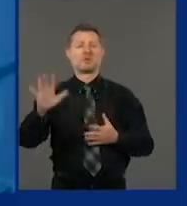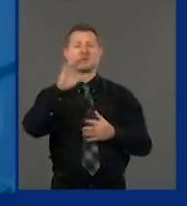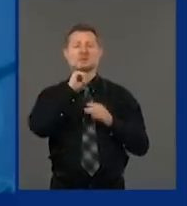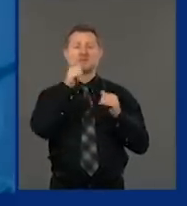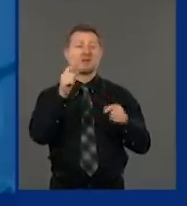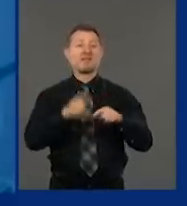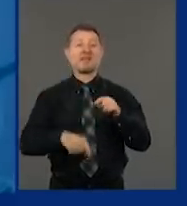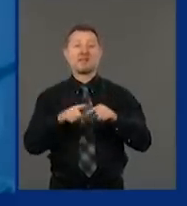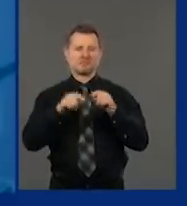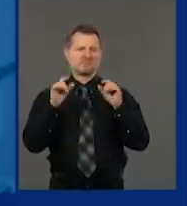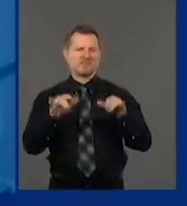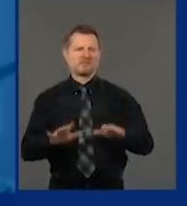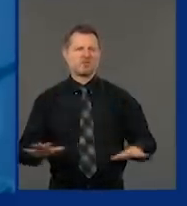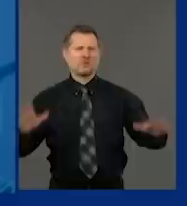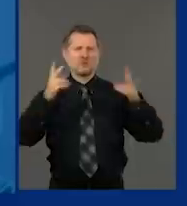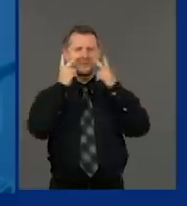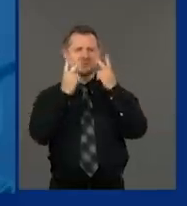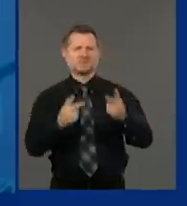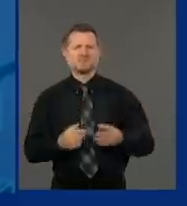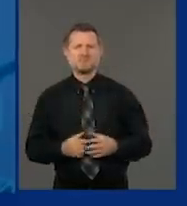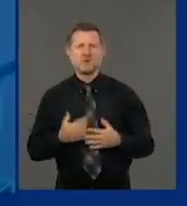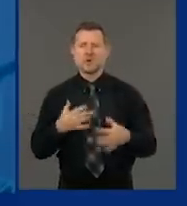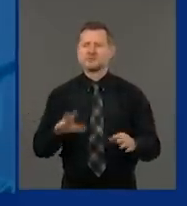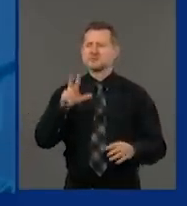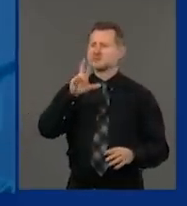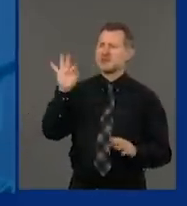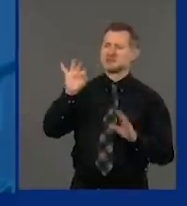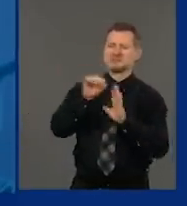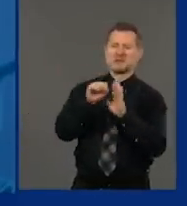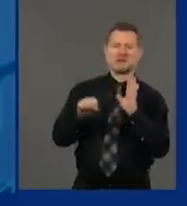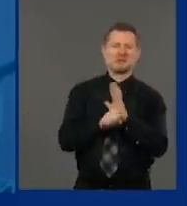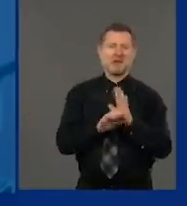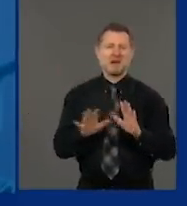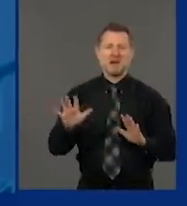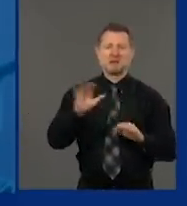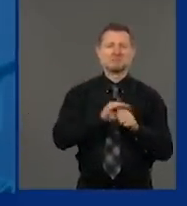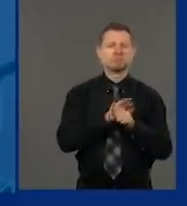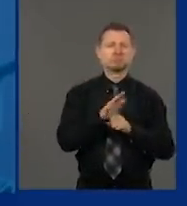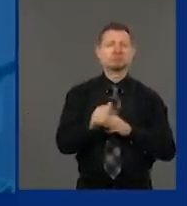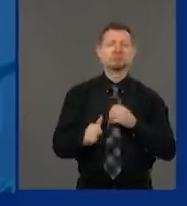And it's now a threat to the state of New York.